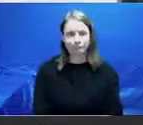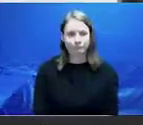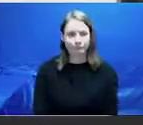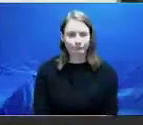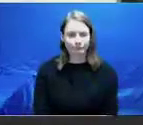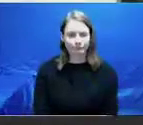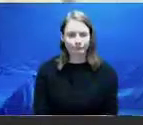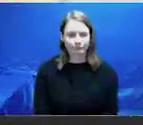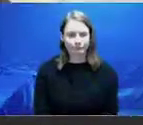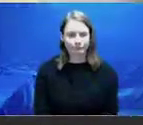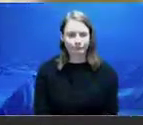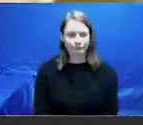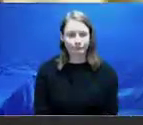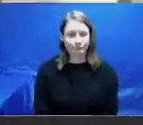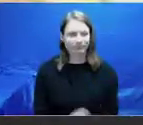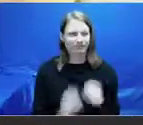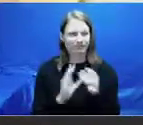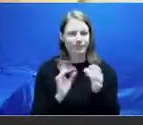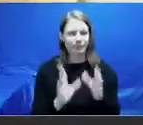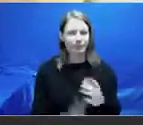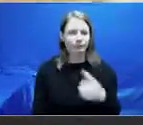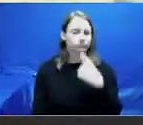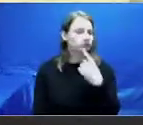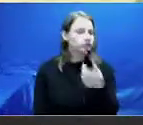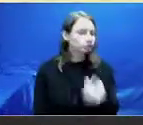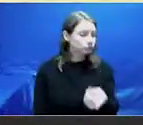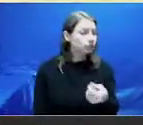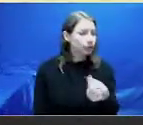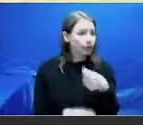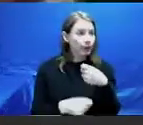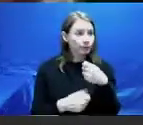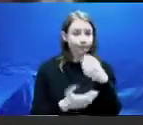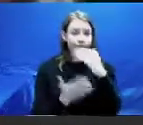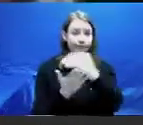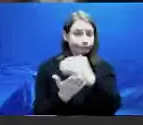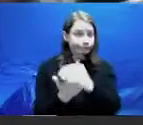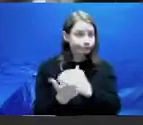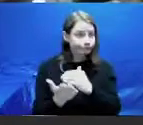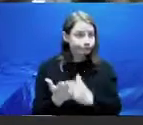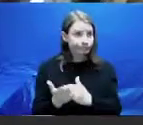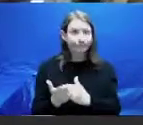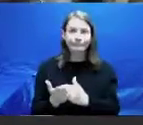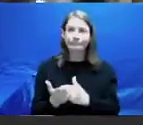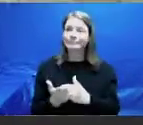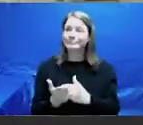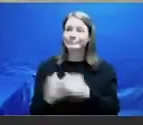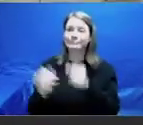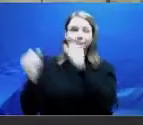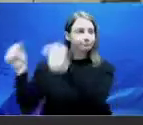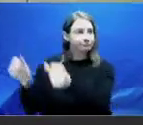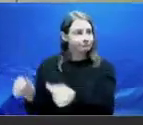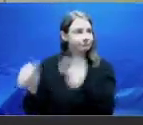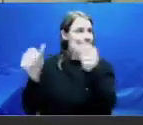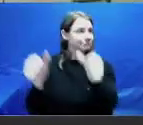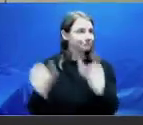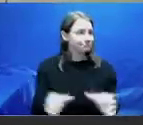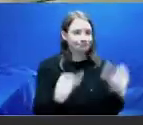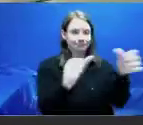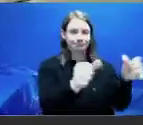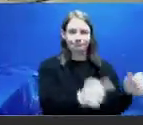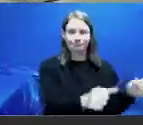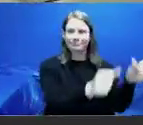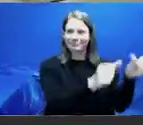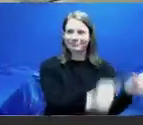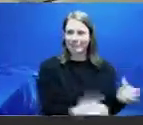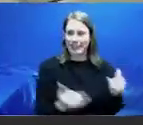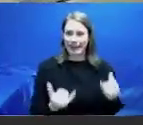labor. Once they've created their lists, each group puts their words up on the board in preparation for the main phase of Keep It or